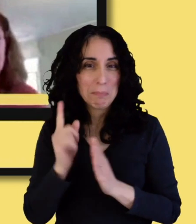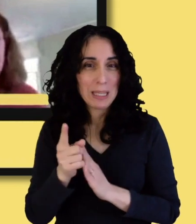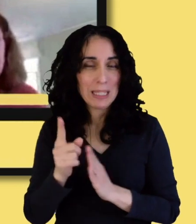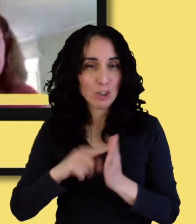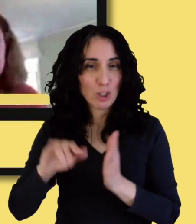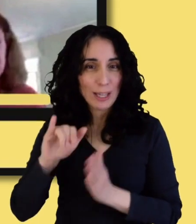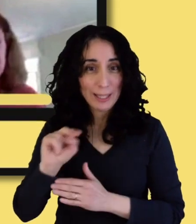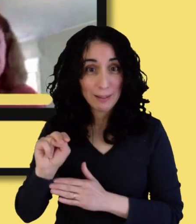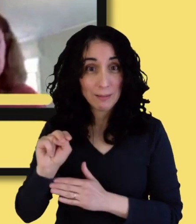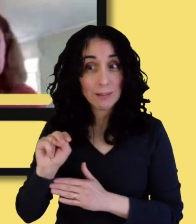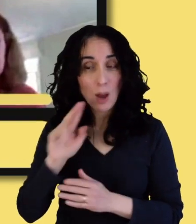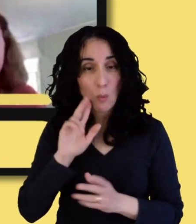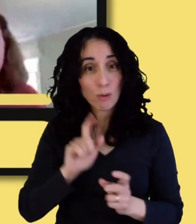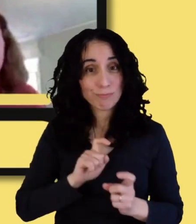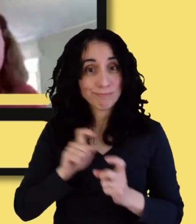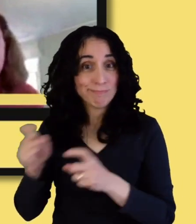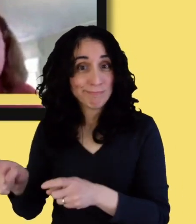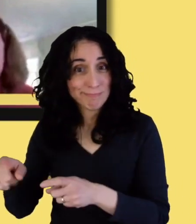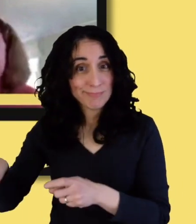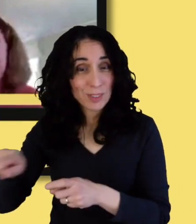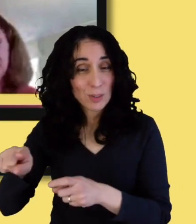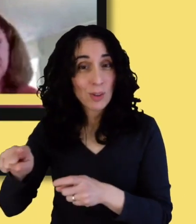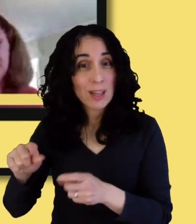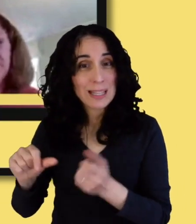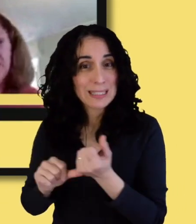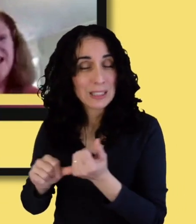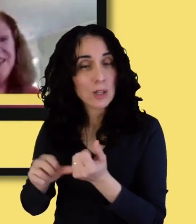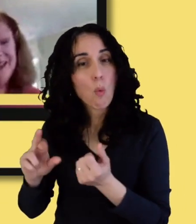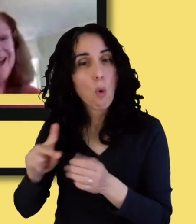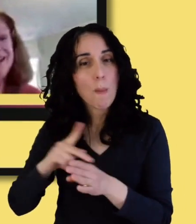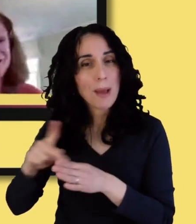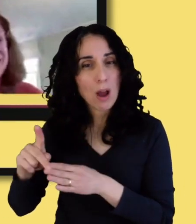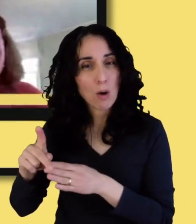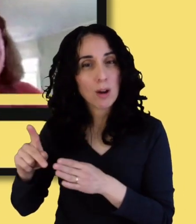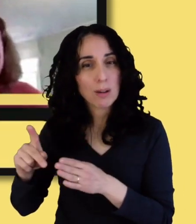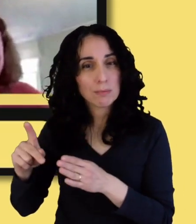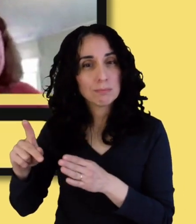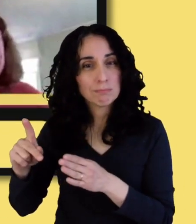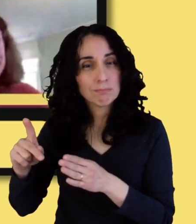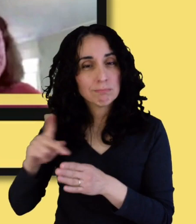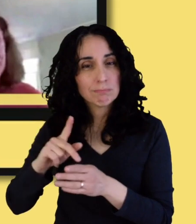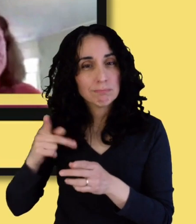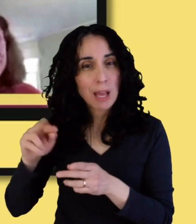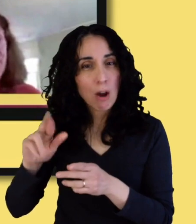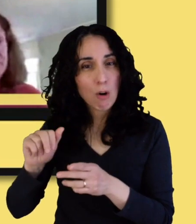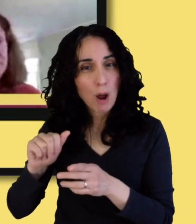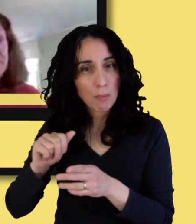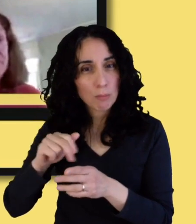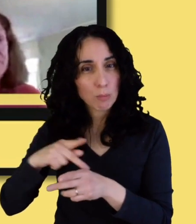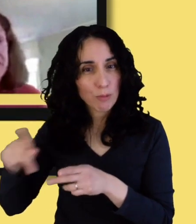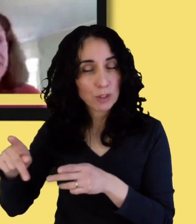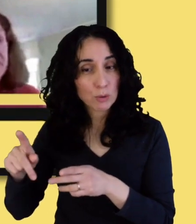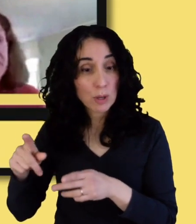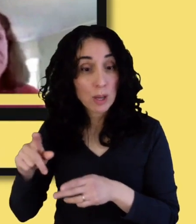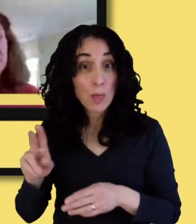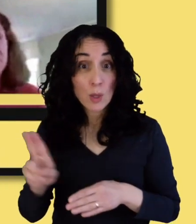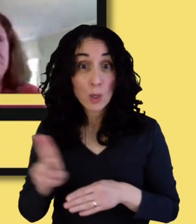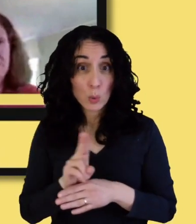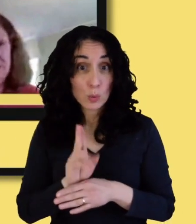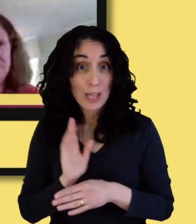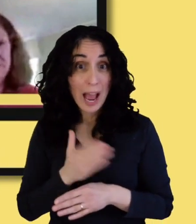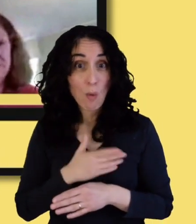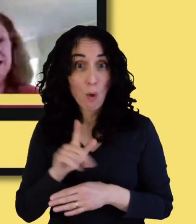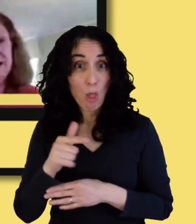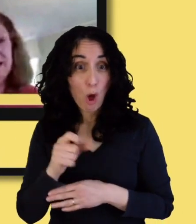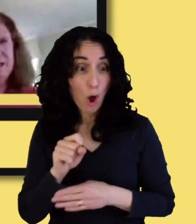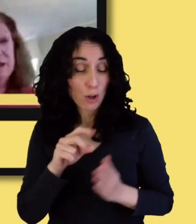that to one of our teaching assistants or our paraprofessionals, and they actually are going to use the logs that we've been maintaining to